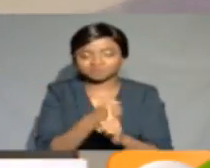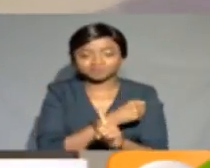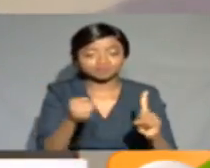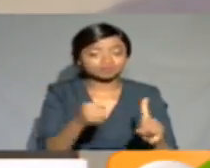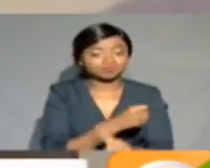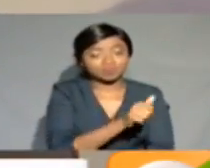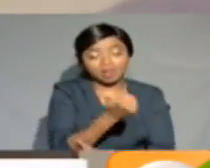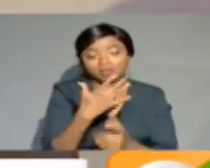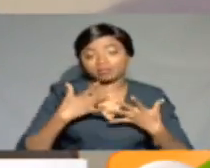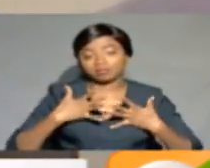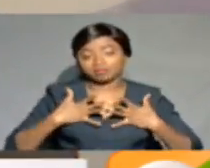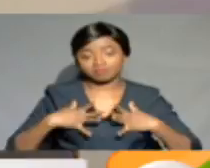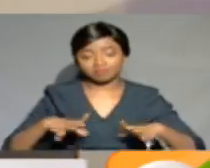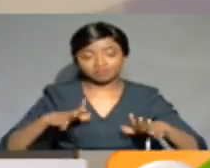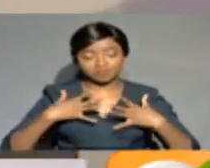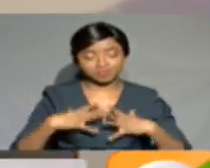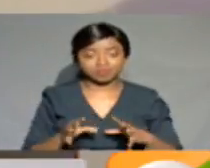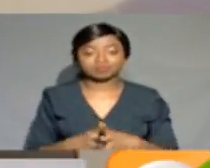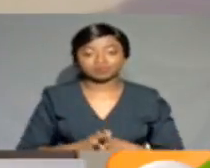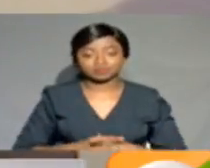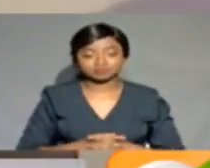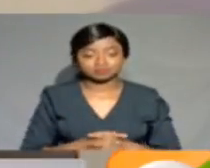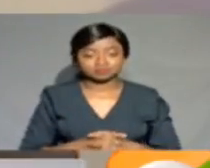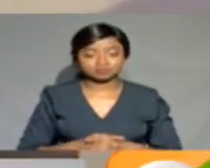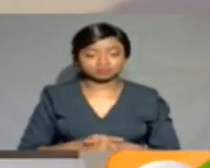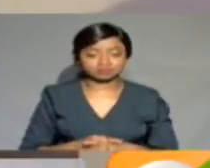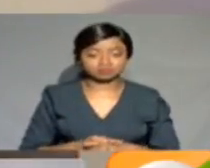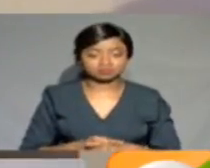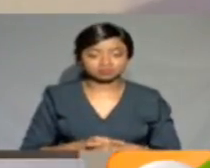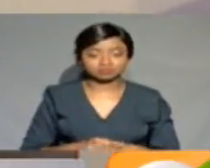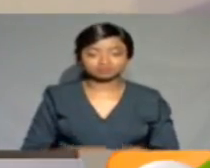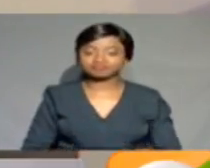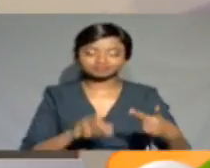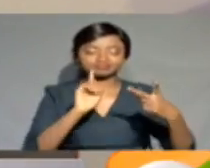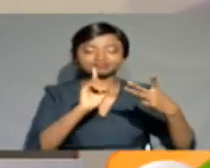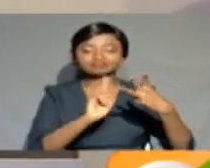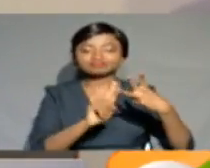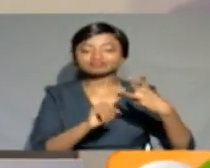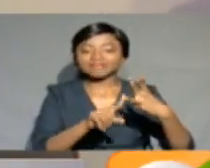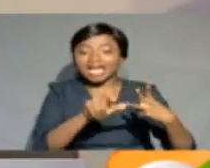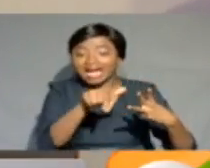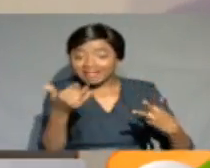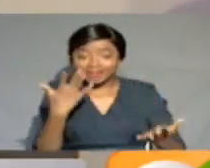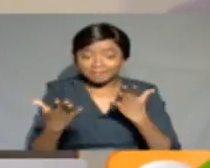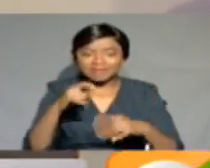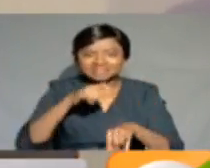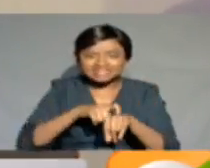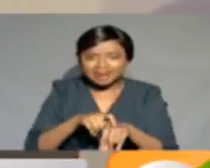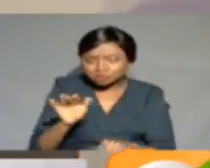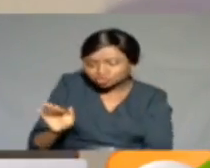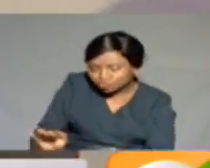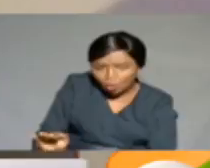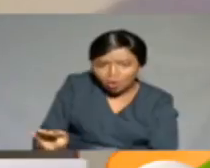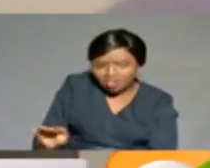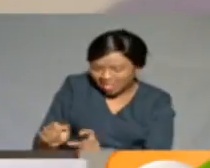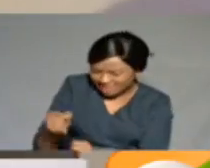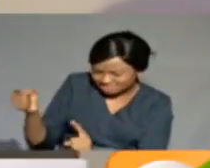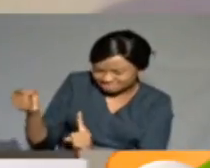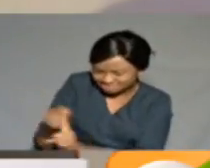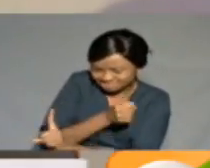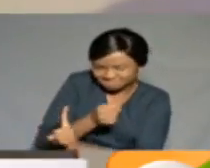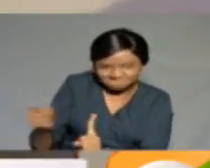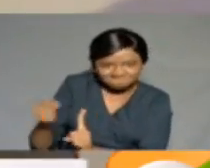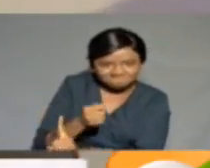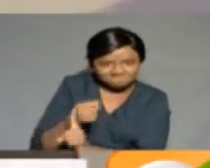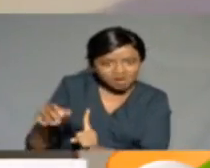various factors that lead to bullying. Others, they were bullied while younger, and therefore, especially